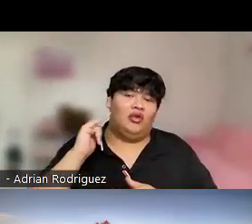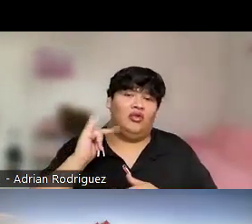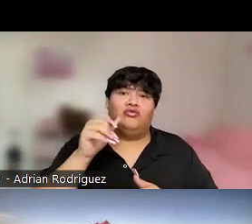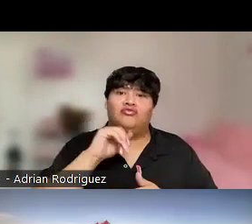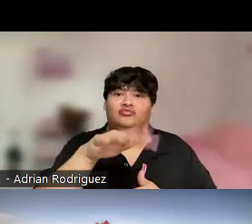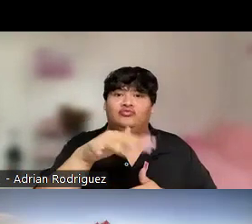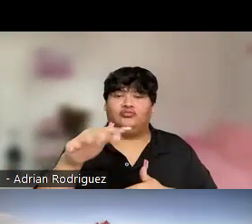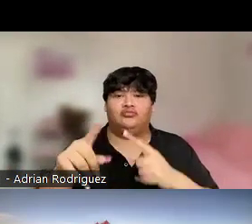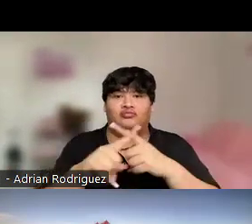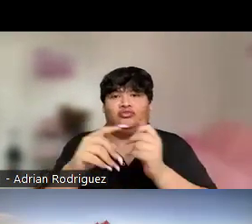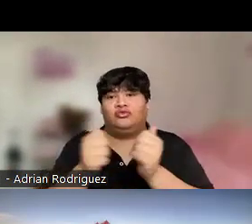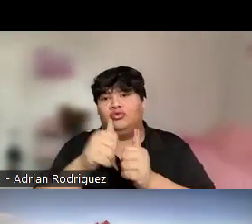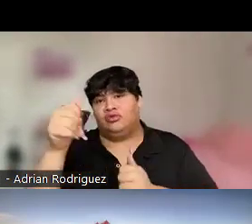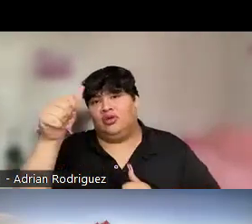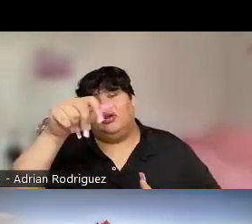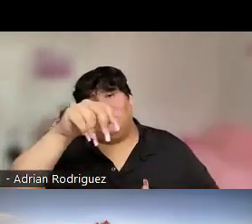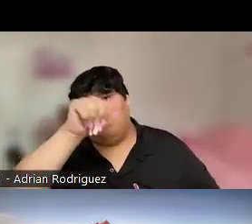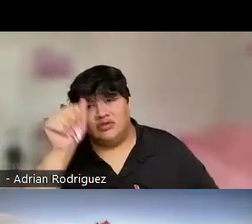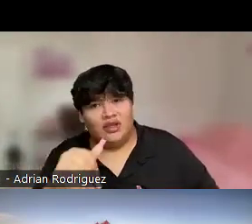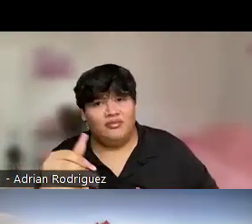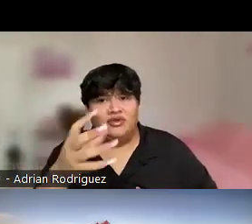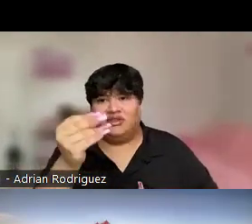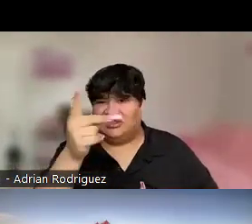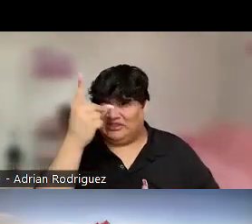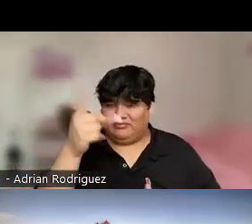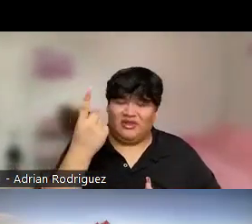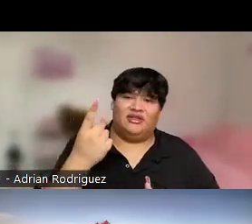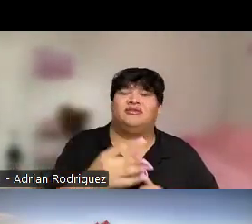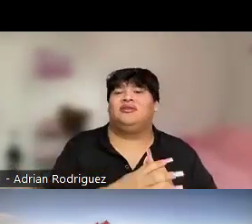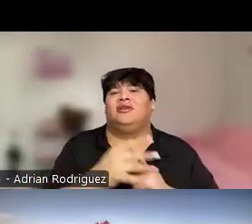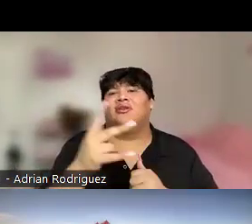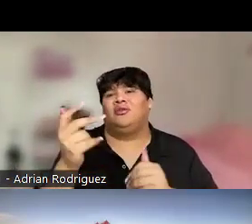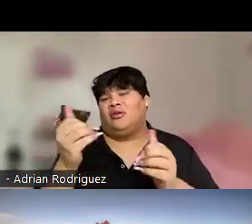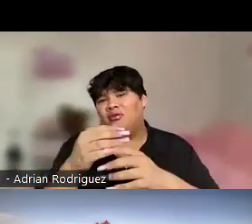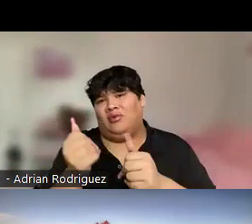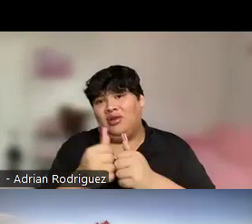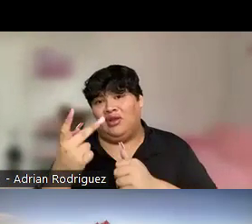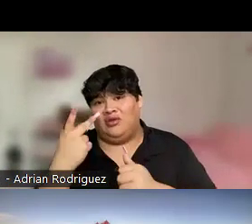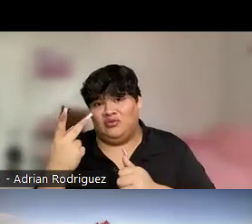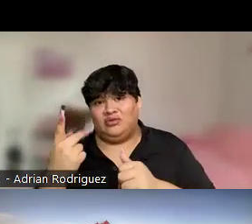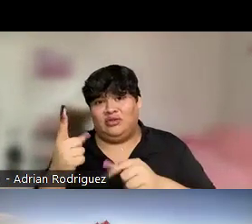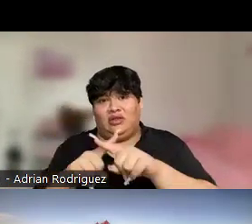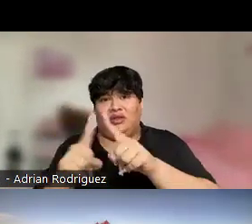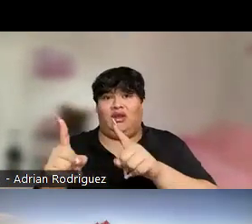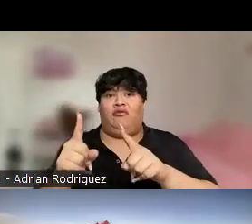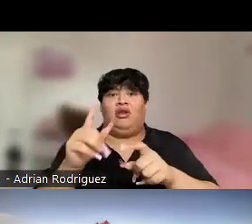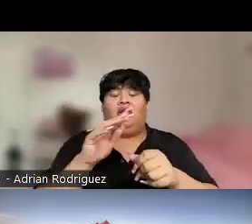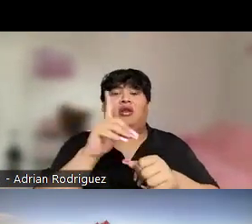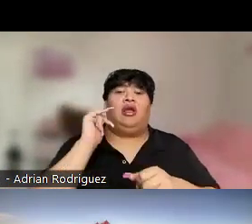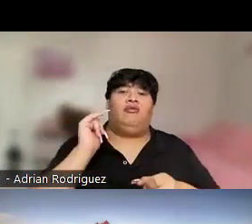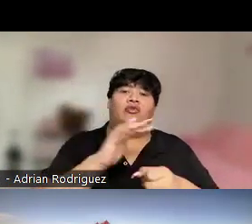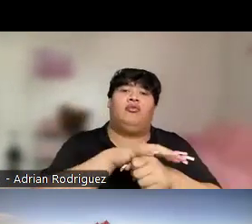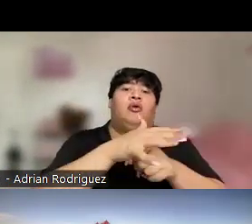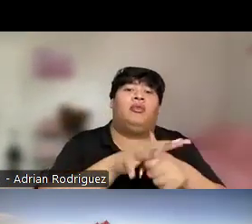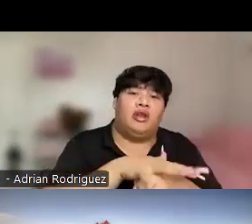plus living with Alzheimer's dementia, compared to the California population total, as well as the